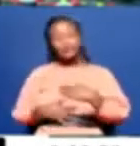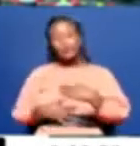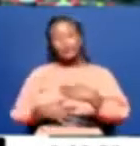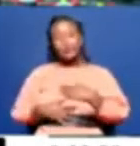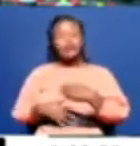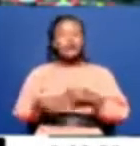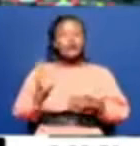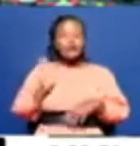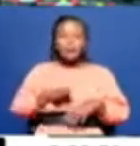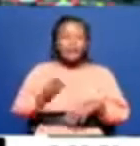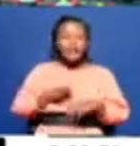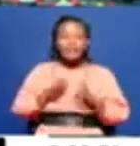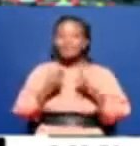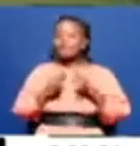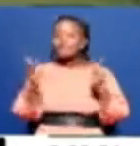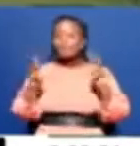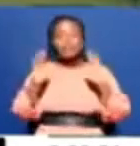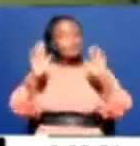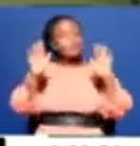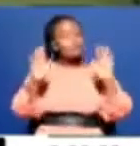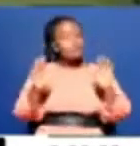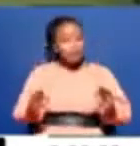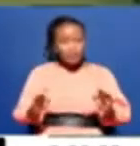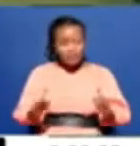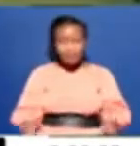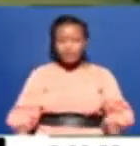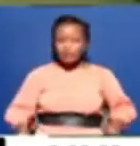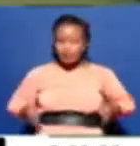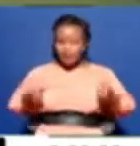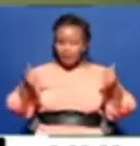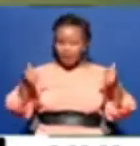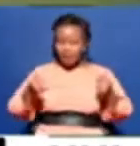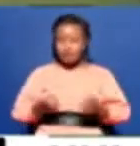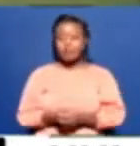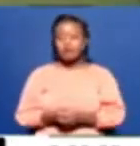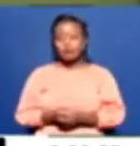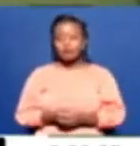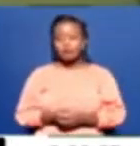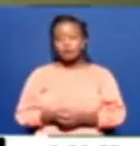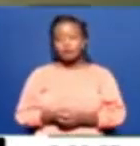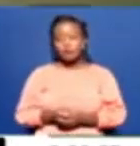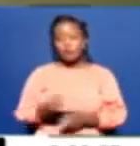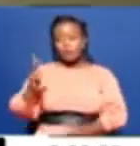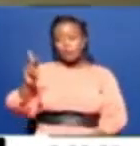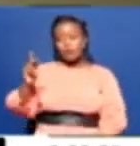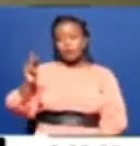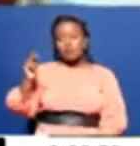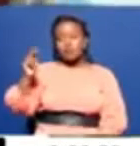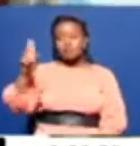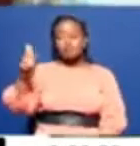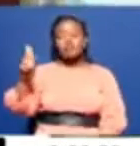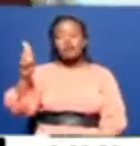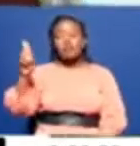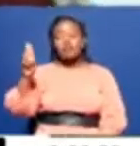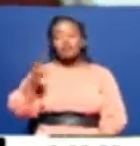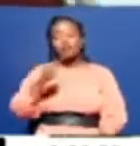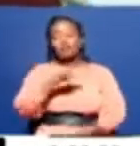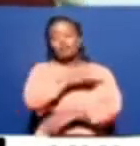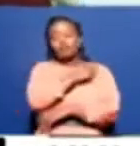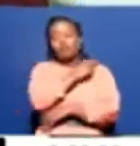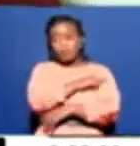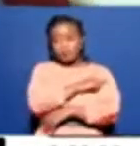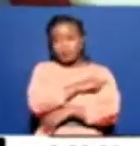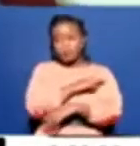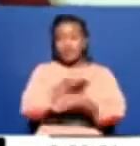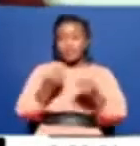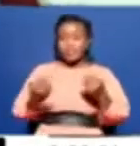sana katika maisha ya mwanadamu. At the Kenyatta University Teaching Research and Referral Hospital, a